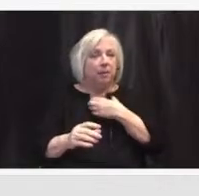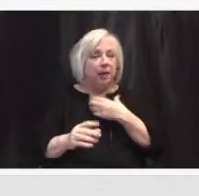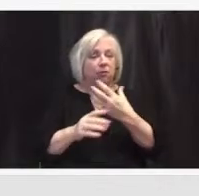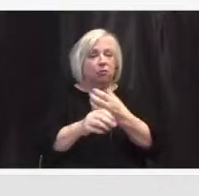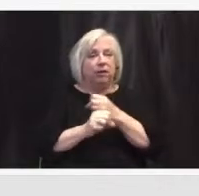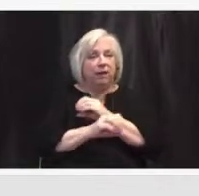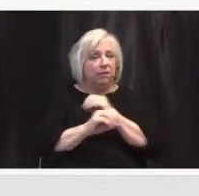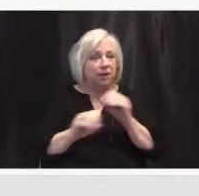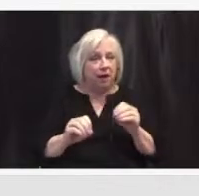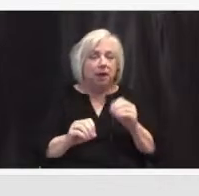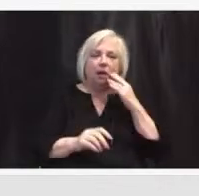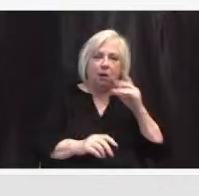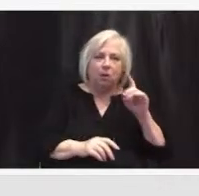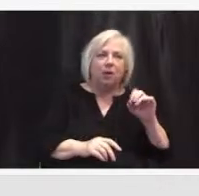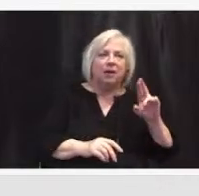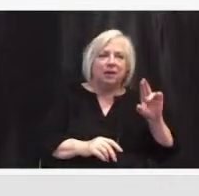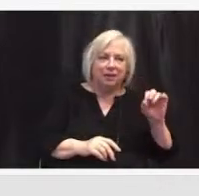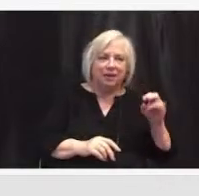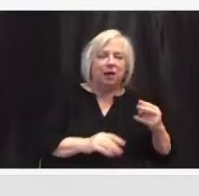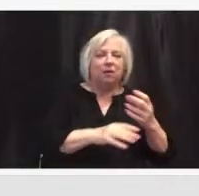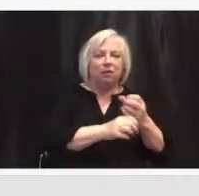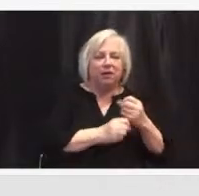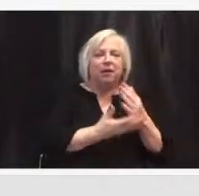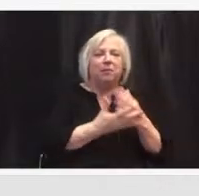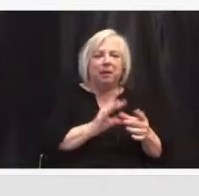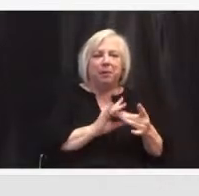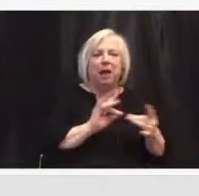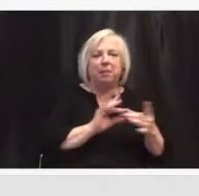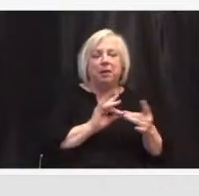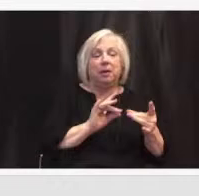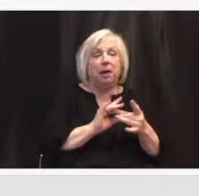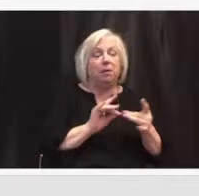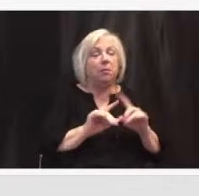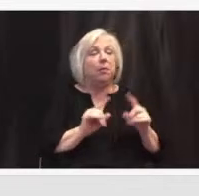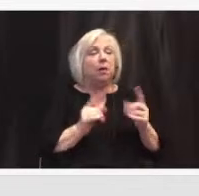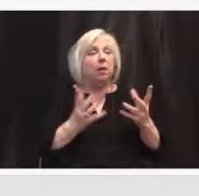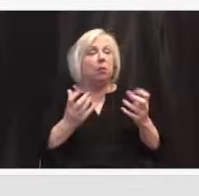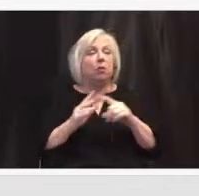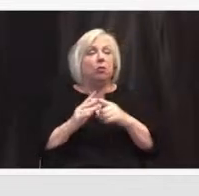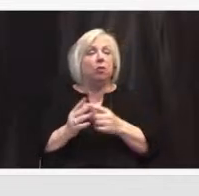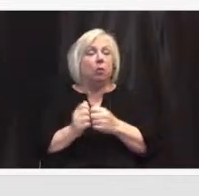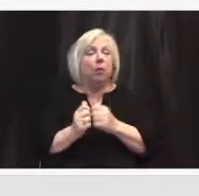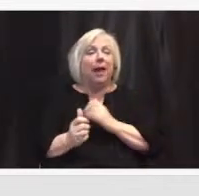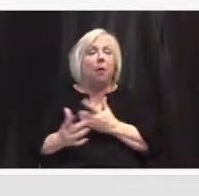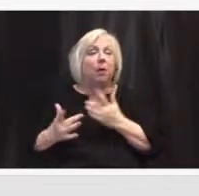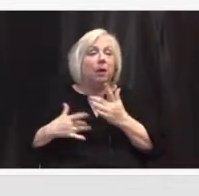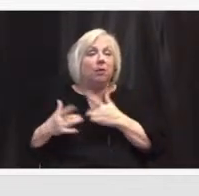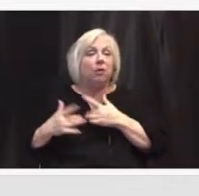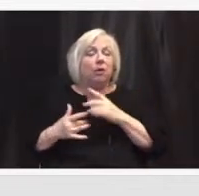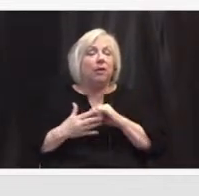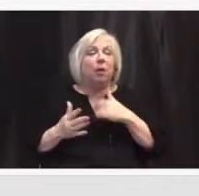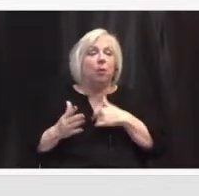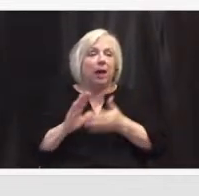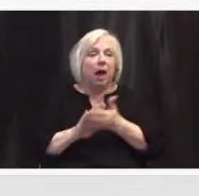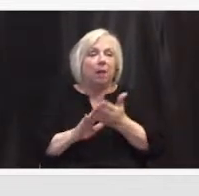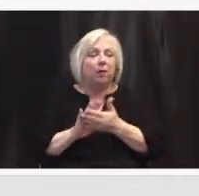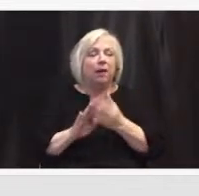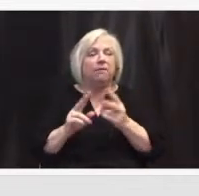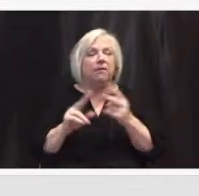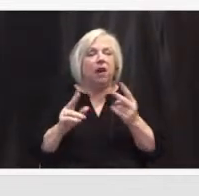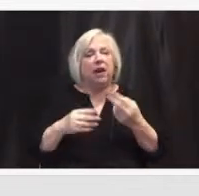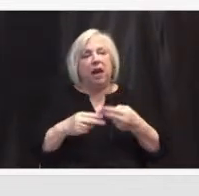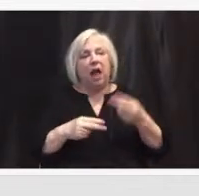Sarah has received some commentary, but I just want to start with our concern is we operate a very